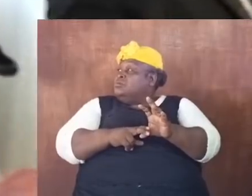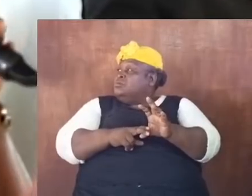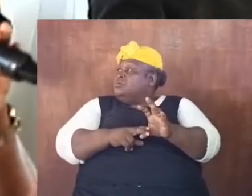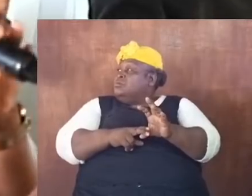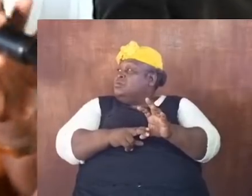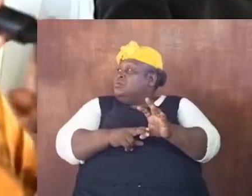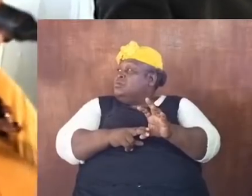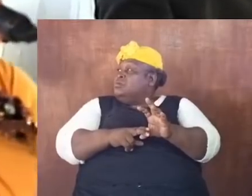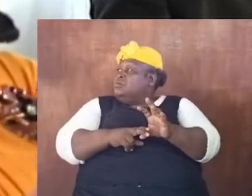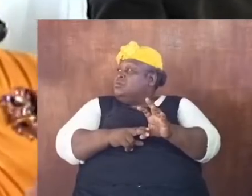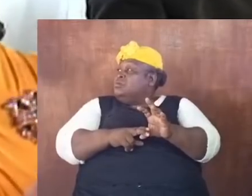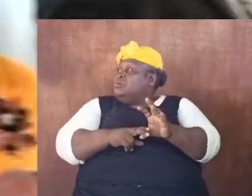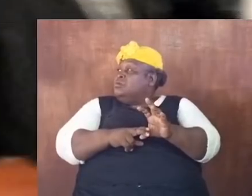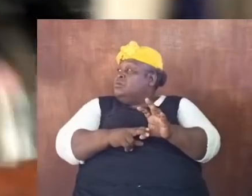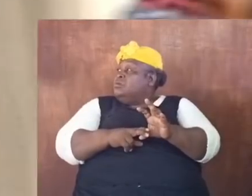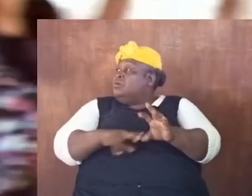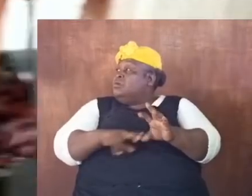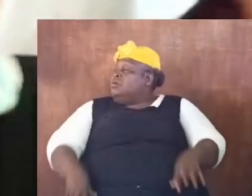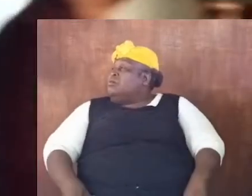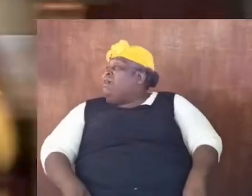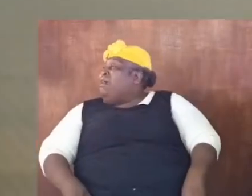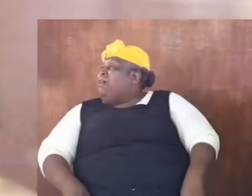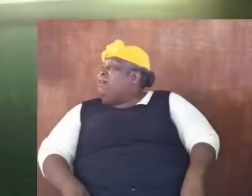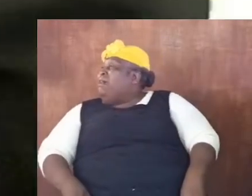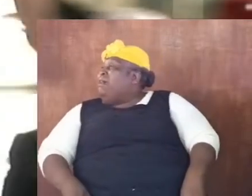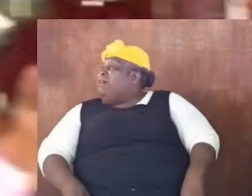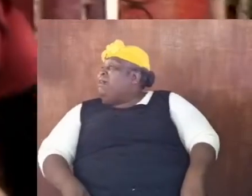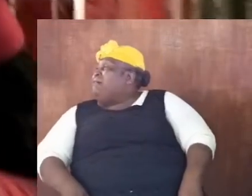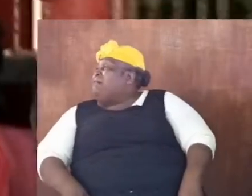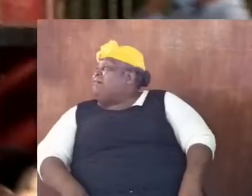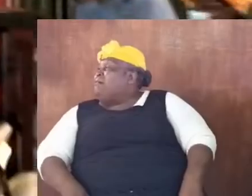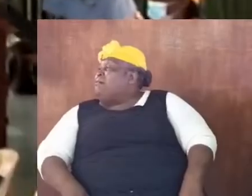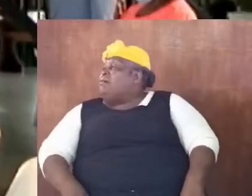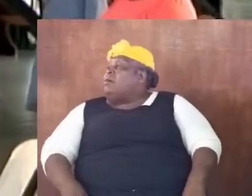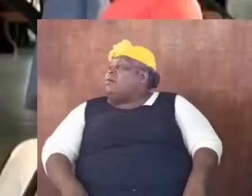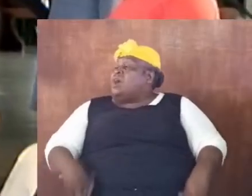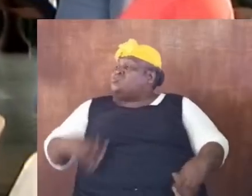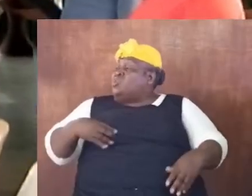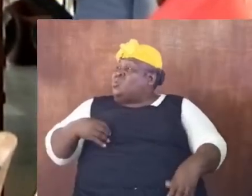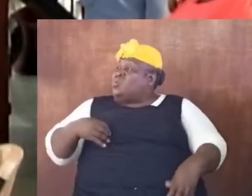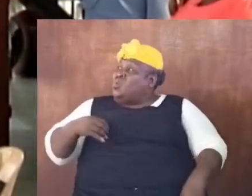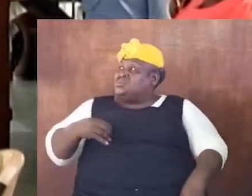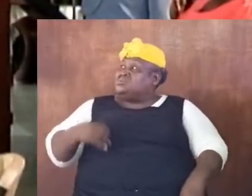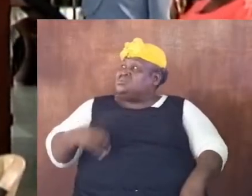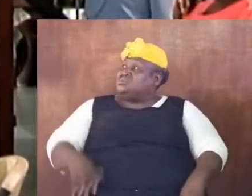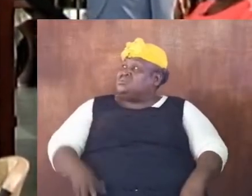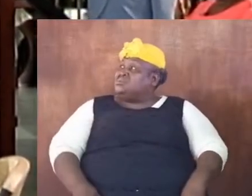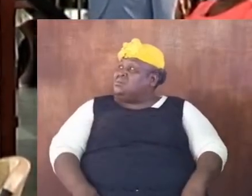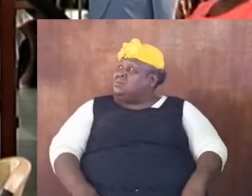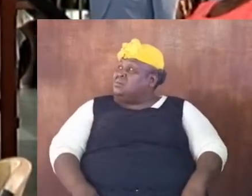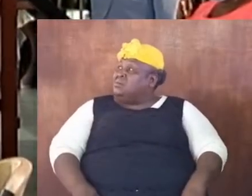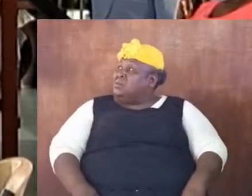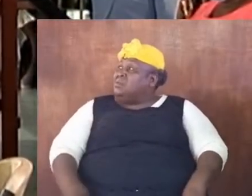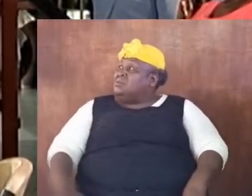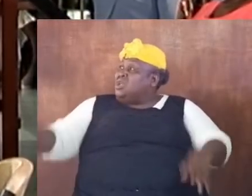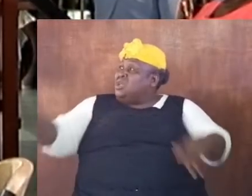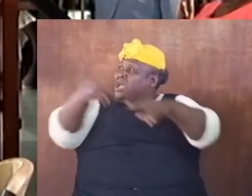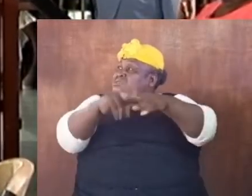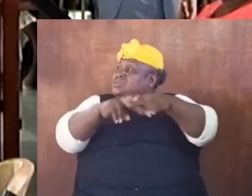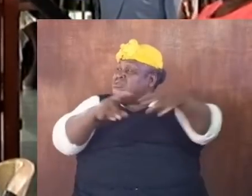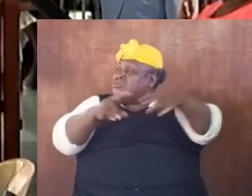one more time. Close to thee. Yes, Lord, I want to be